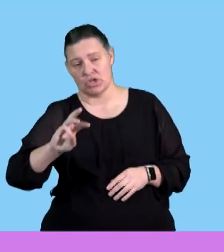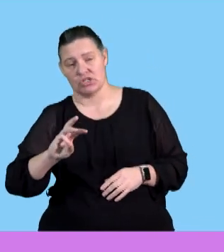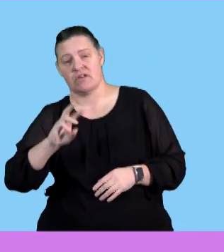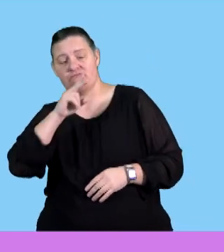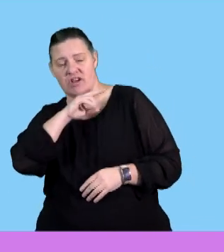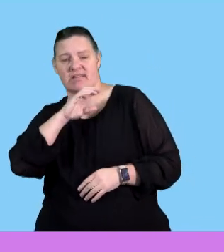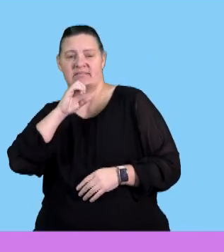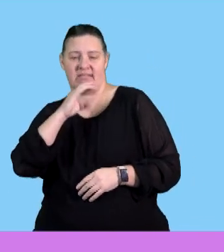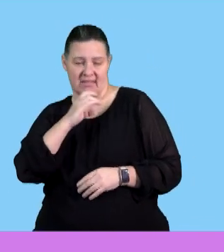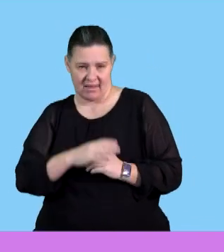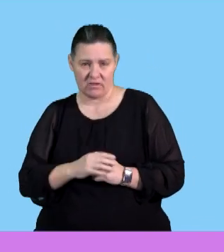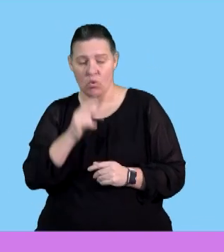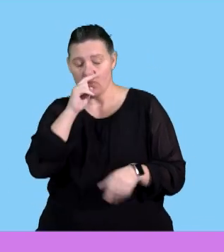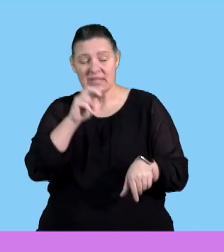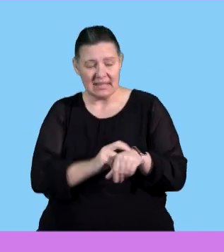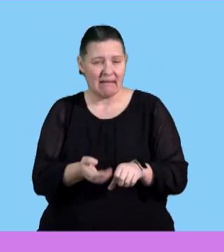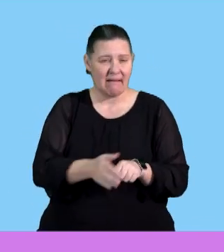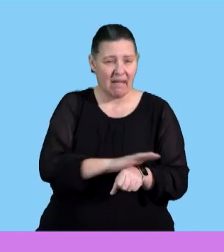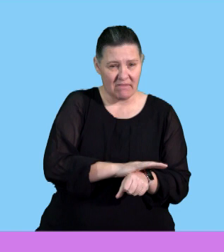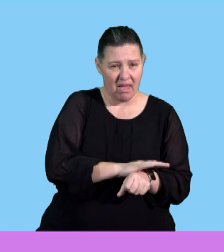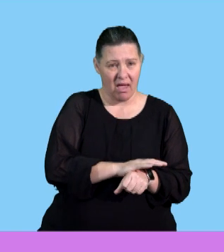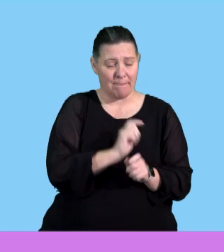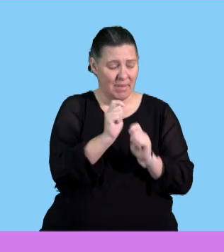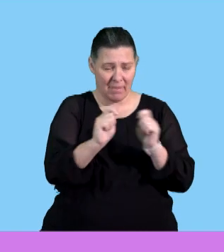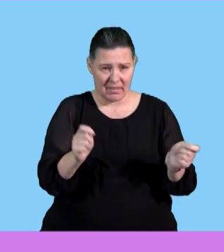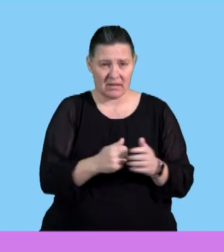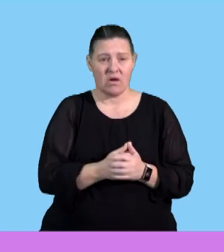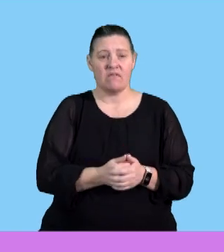Saturdays. She needs to cover overheads of